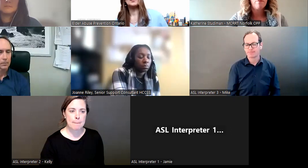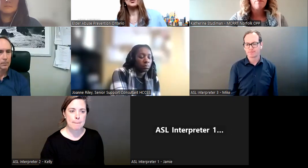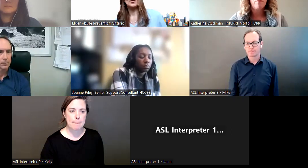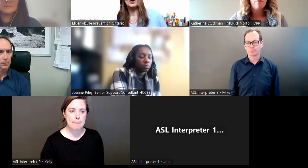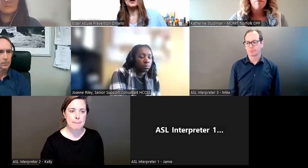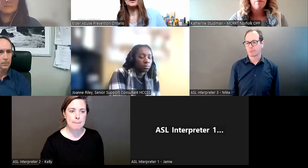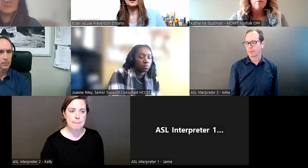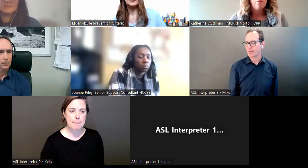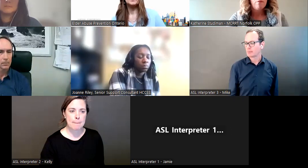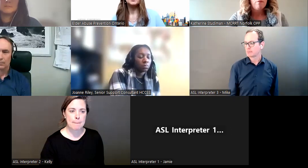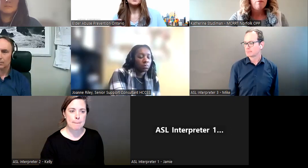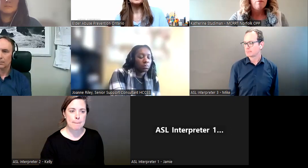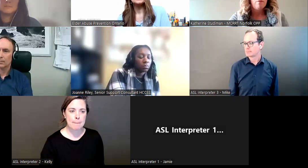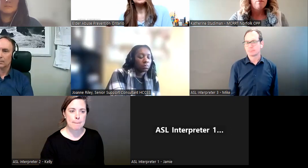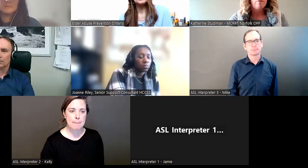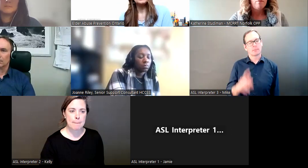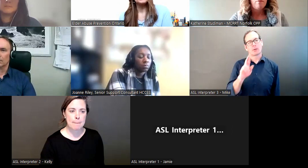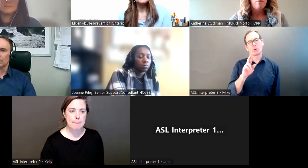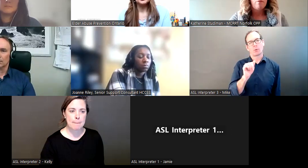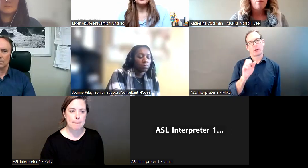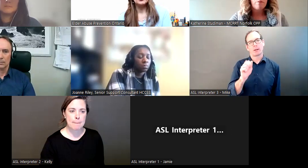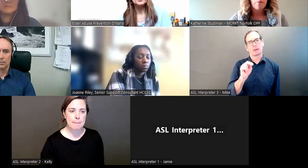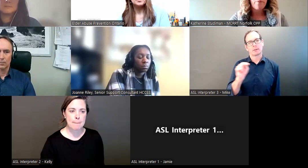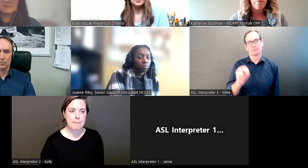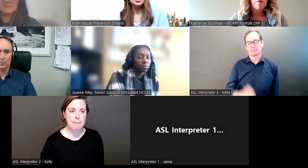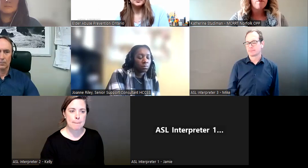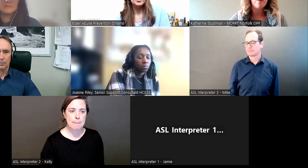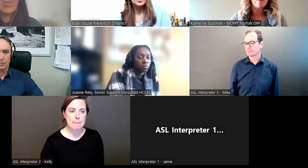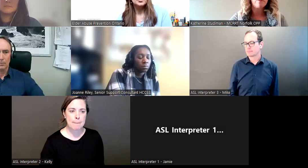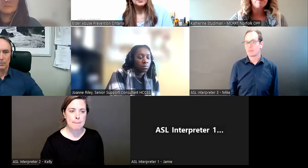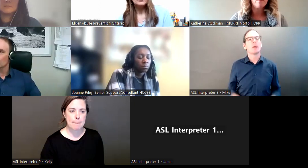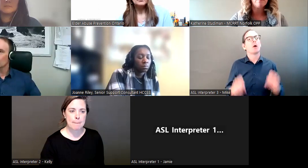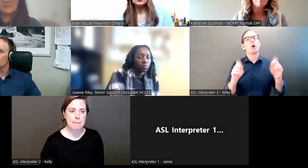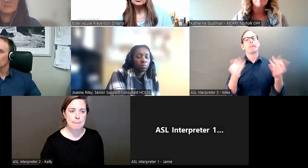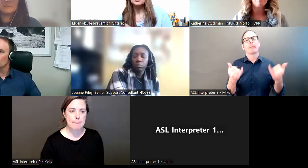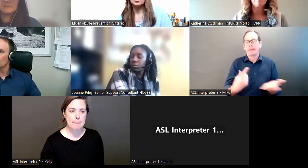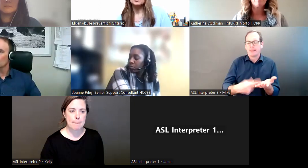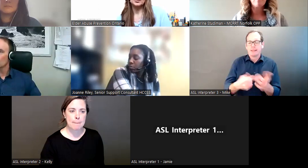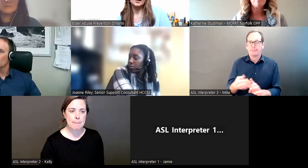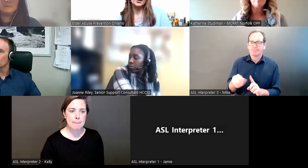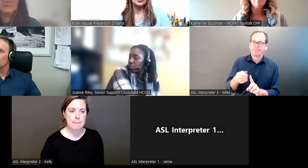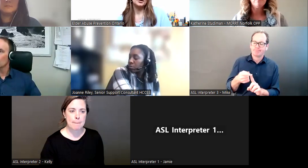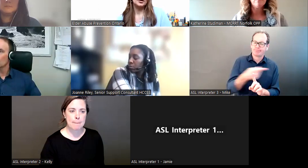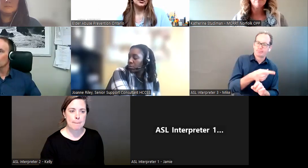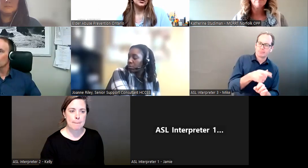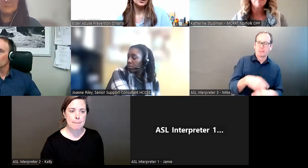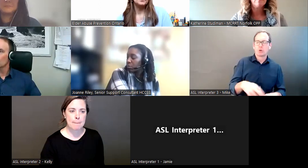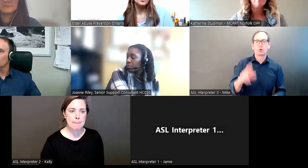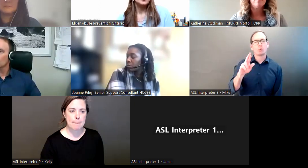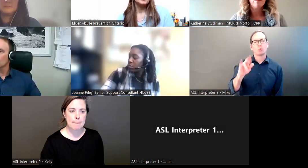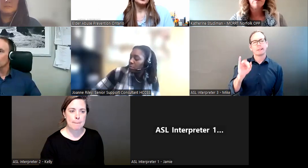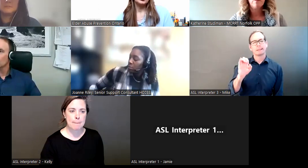to go on, take us to a little bit different stream on risk management. So a minute of you just talked about that, Katherine, and I